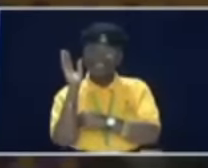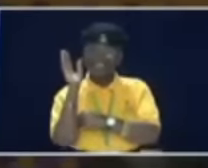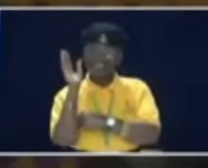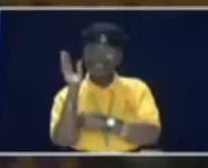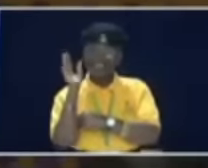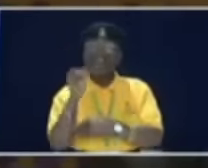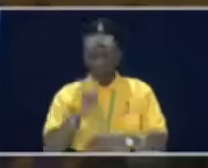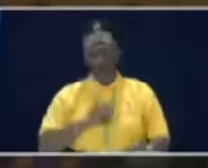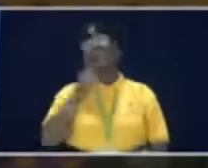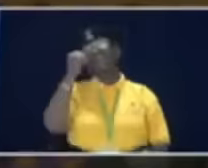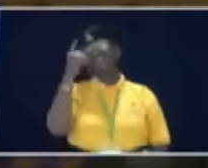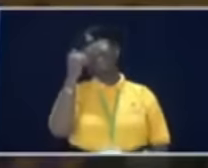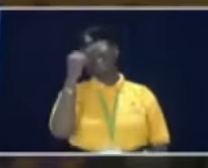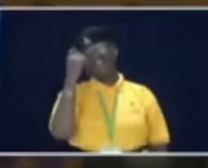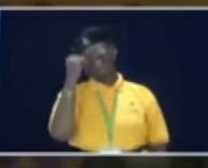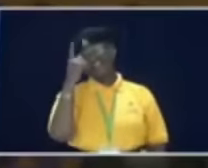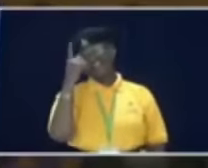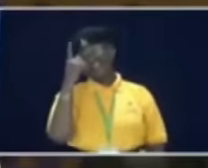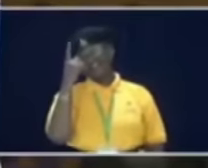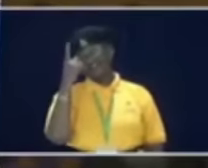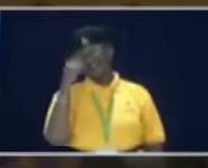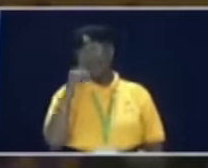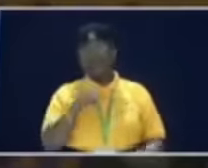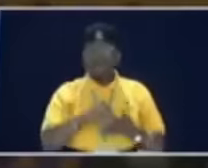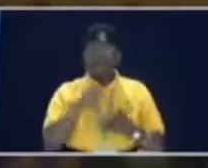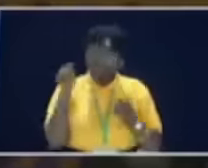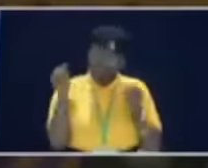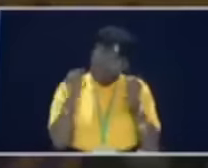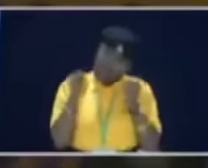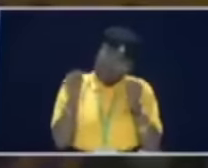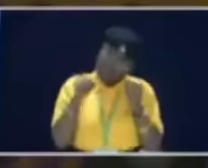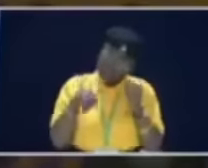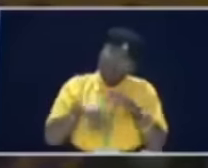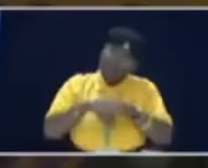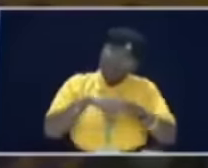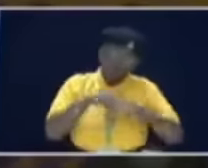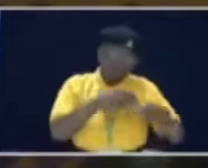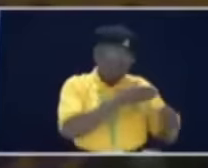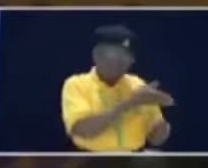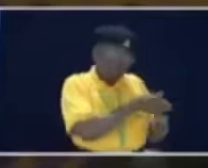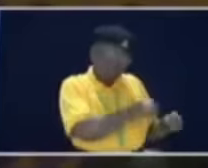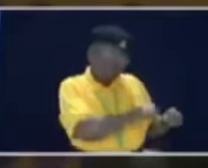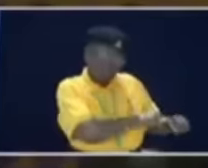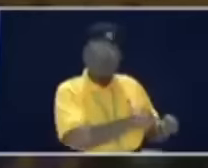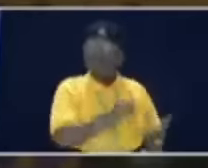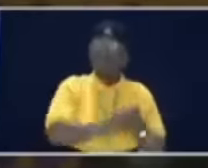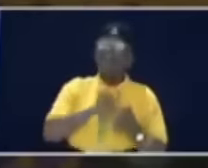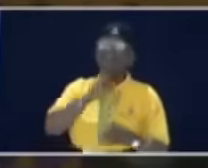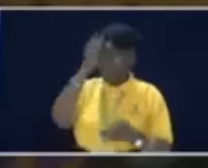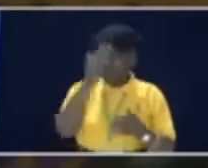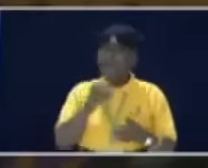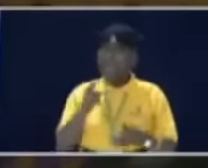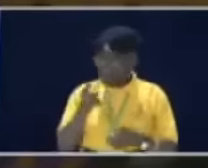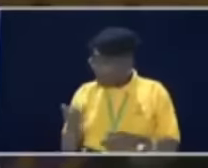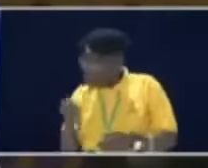I understand. It is cold outside. That's why you have come into the room.